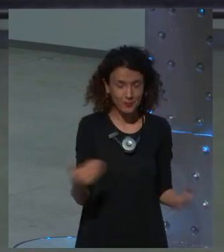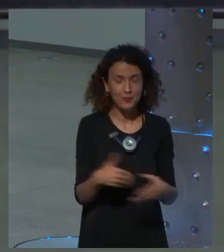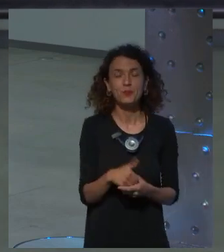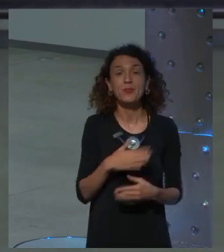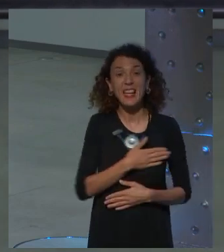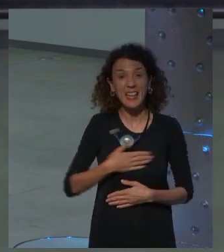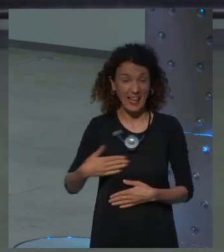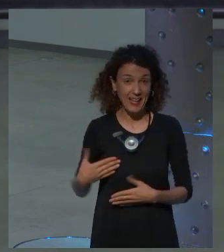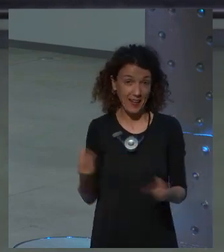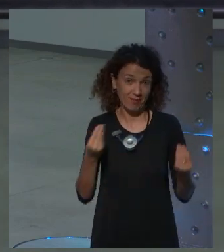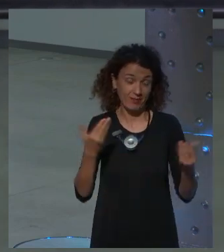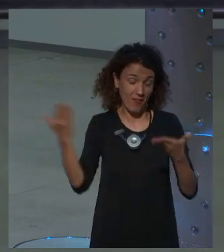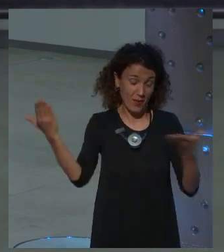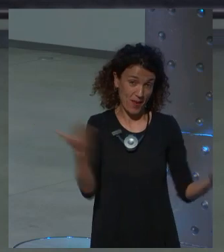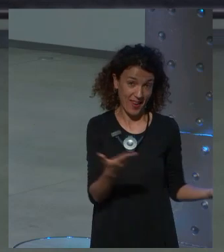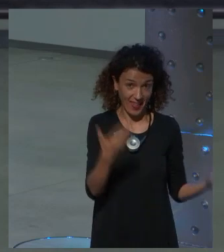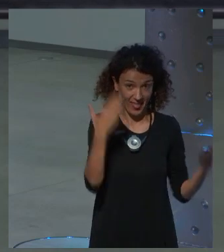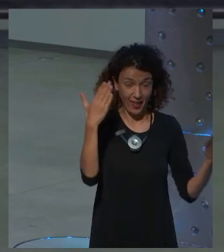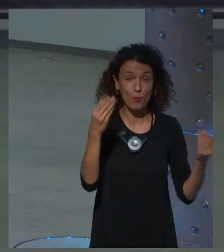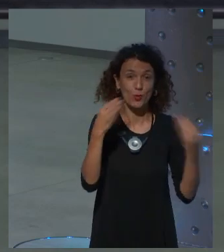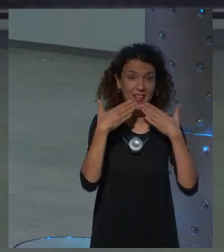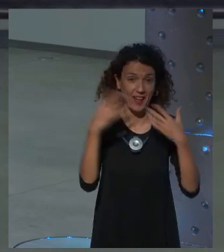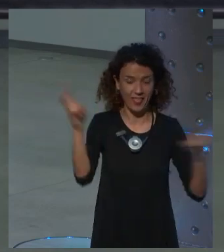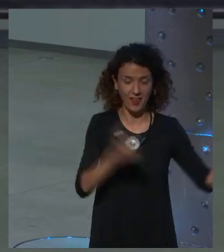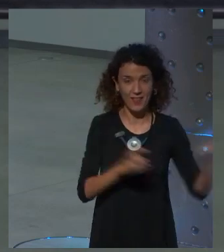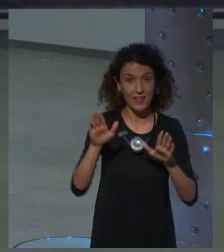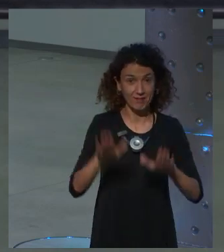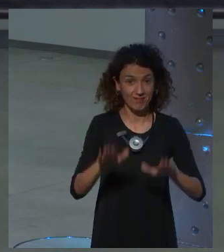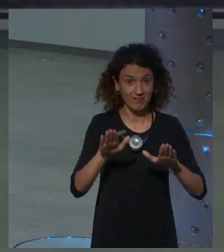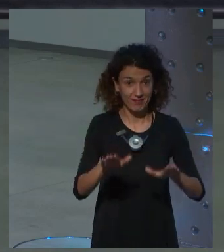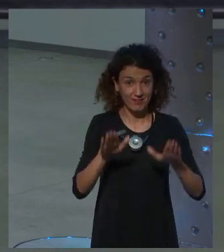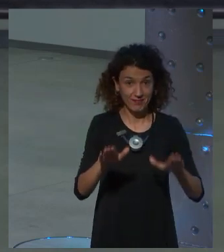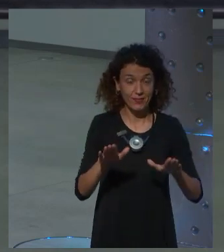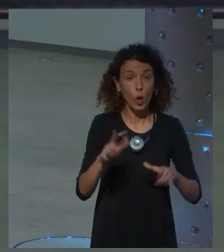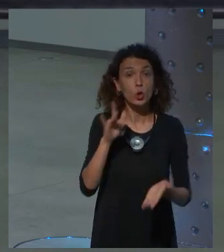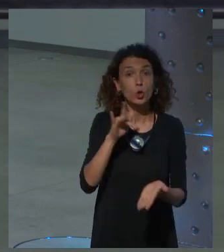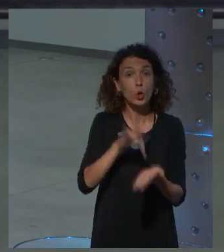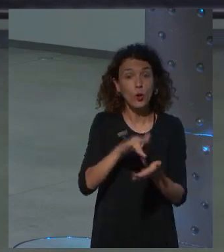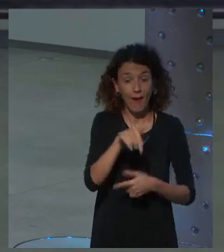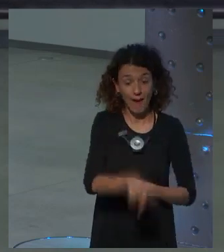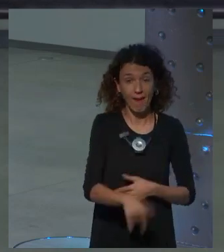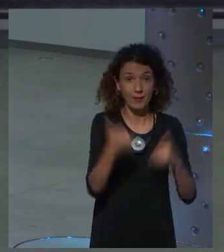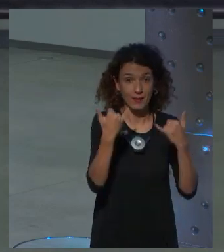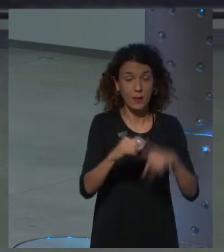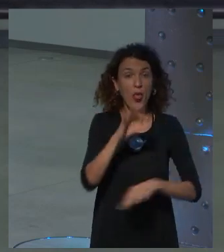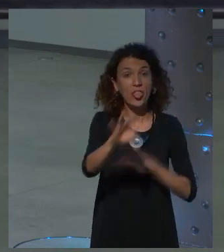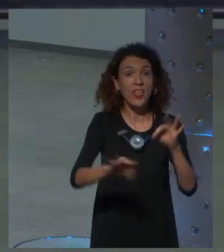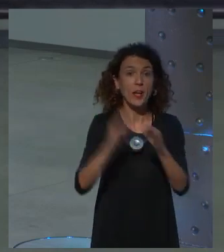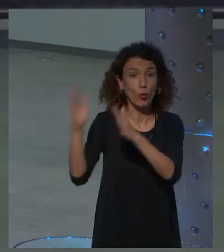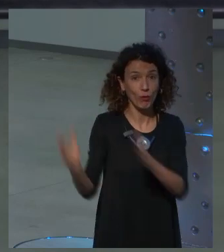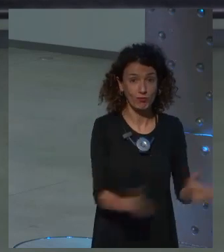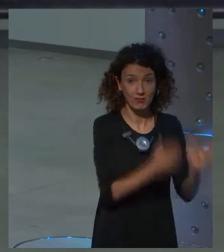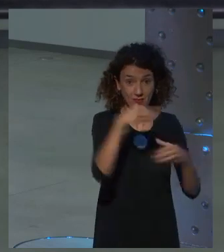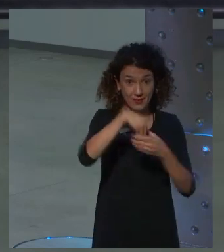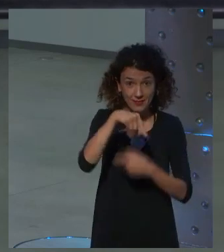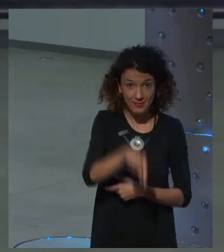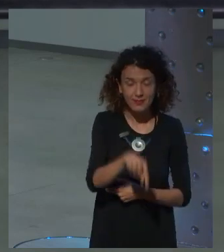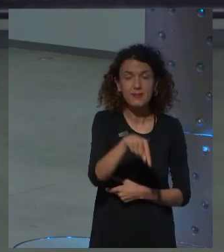digital culture of the Telefónica Foundation, and I wanted to thank you and to welcome you to one more session of this